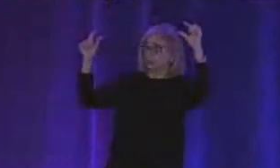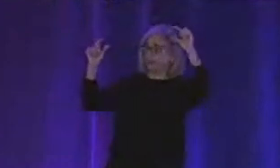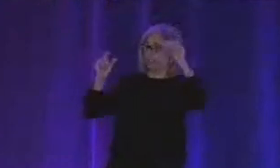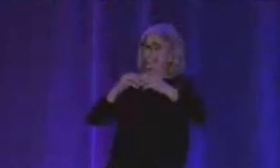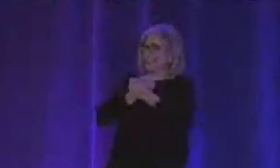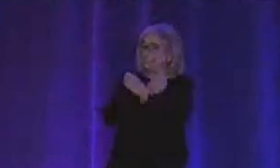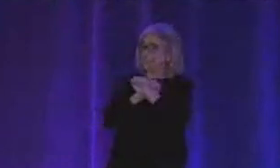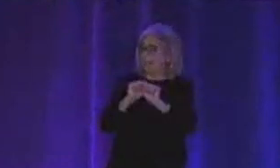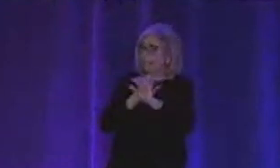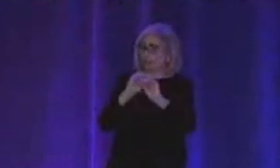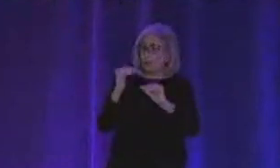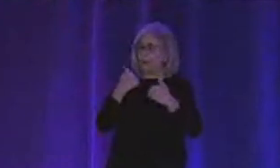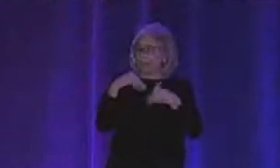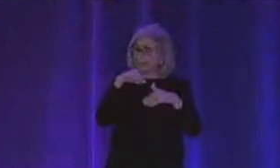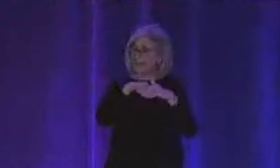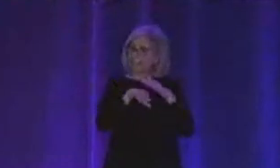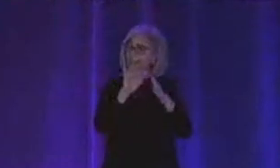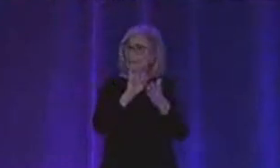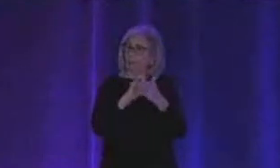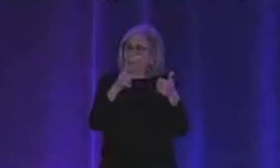has access to that challenge.